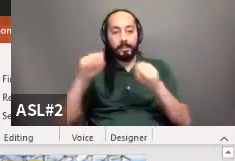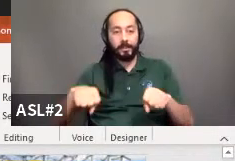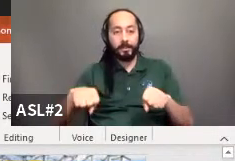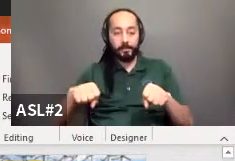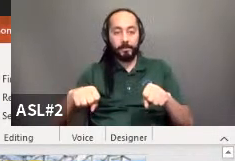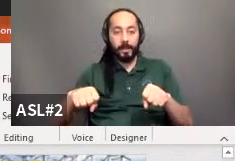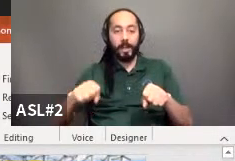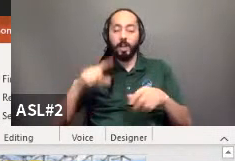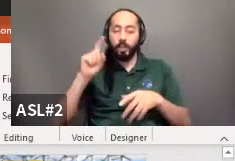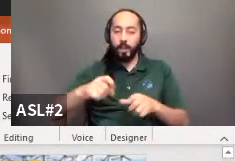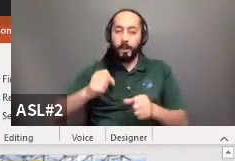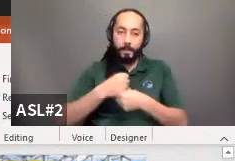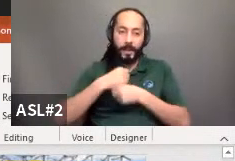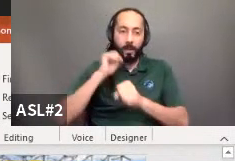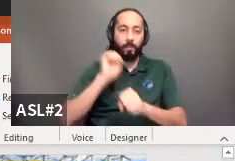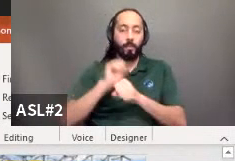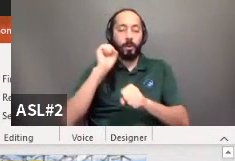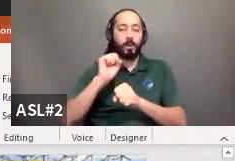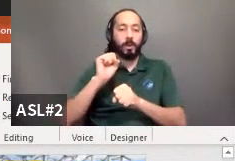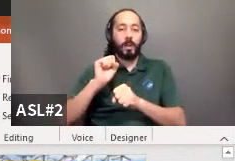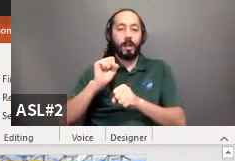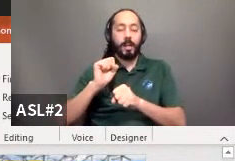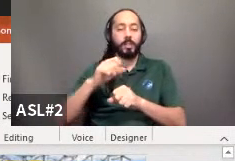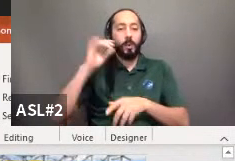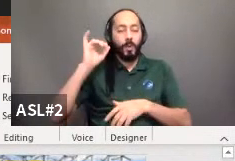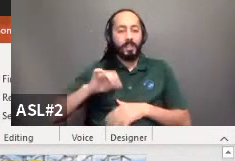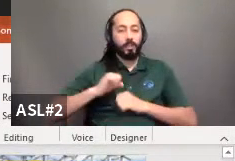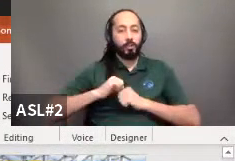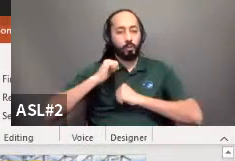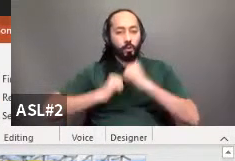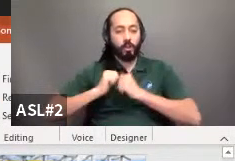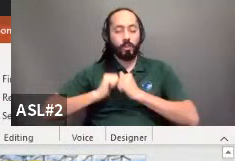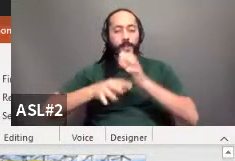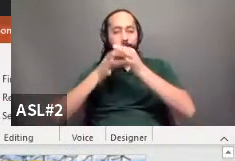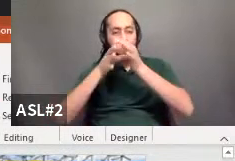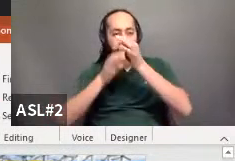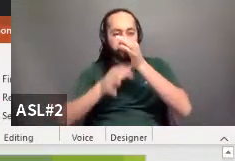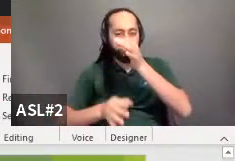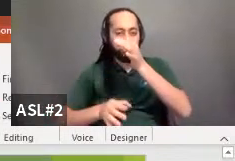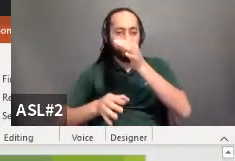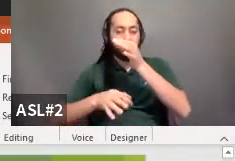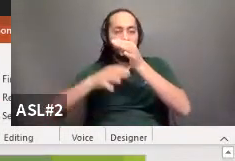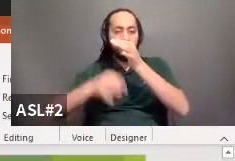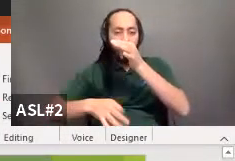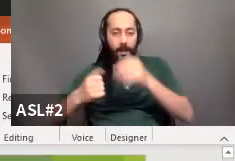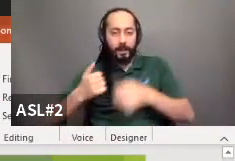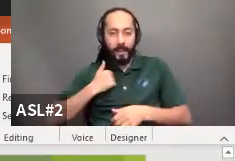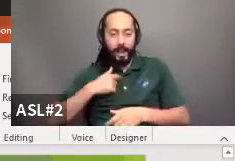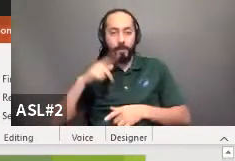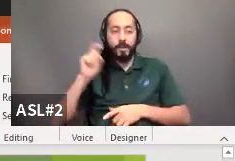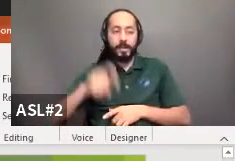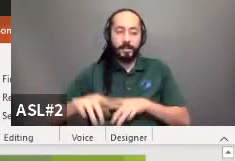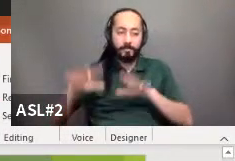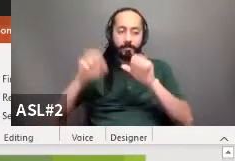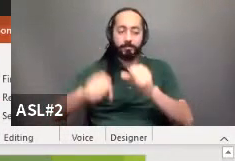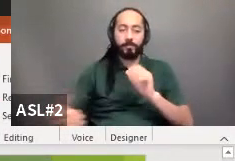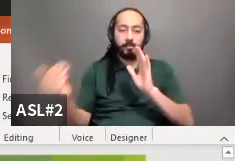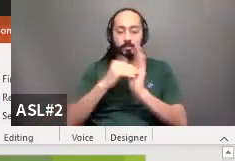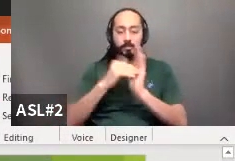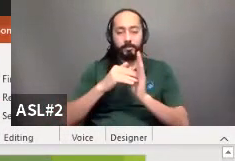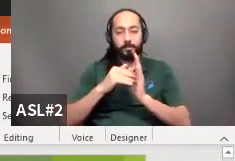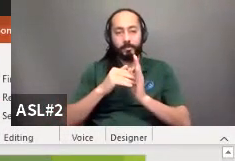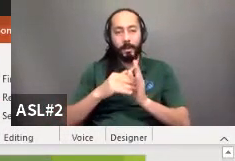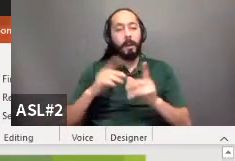Backbones of North America. And we need to reclaim the rail line infrastructure so that it serves people, you know, and makes some